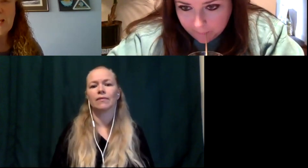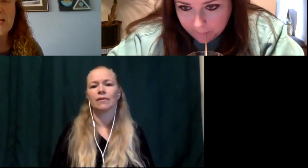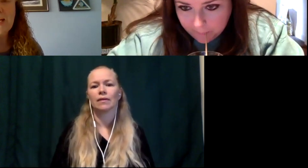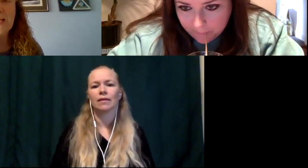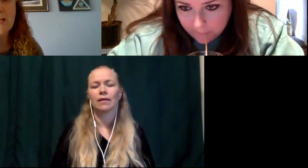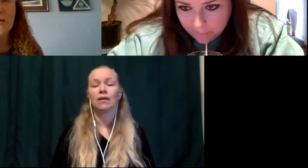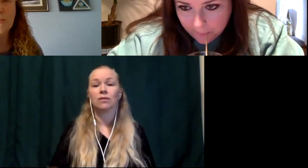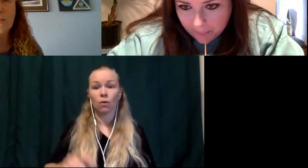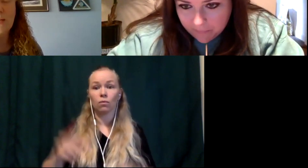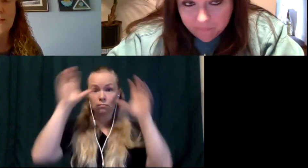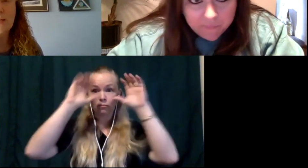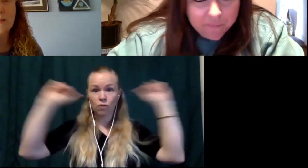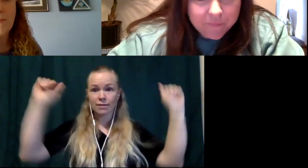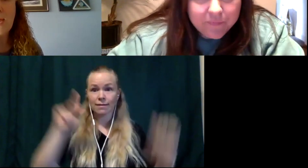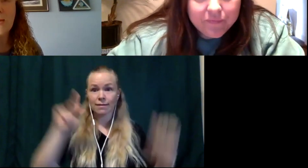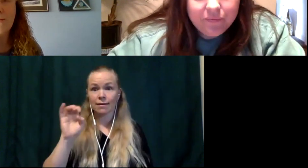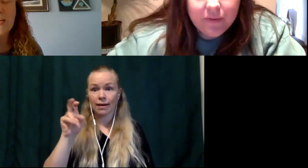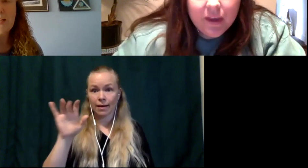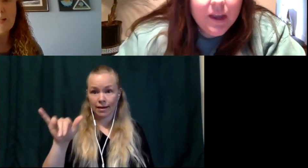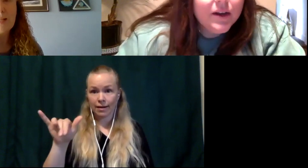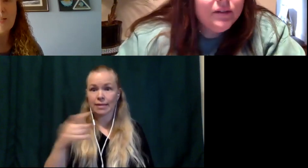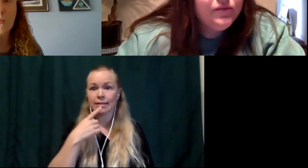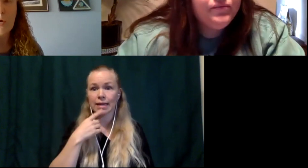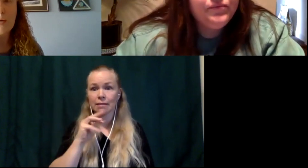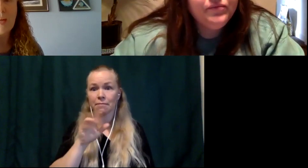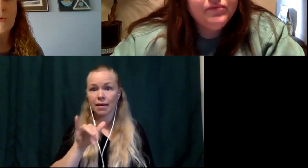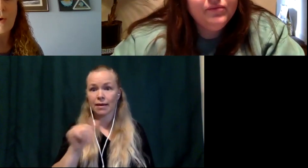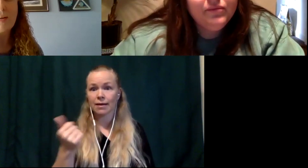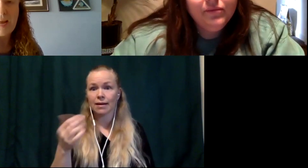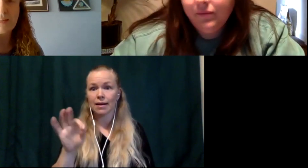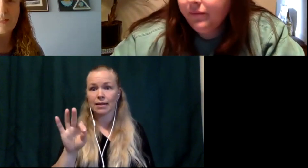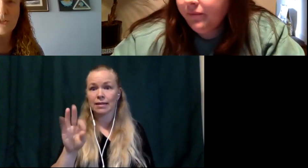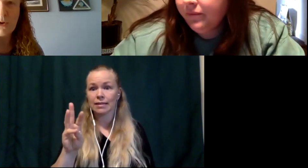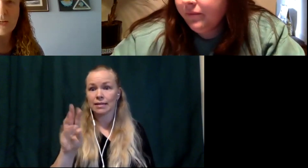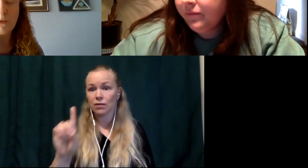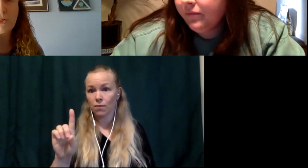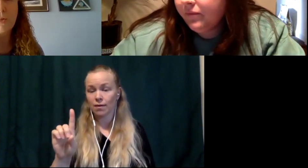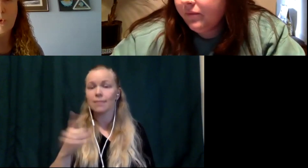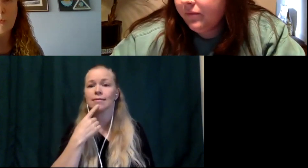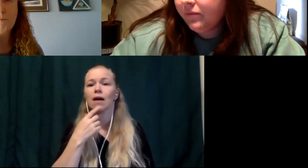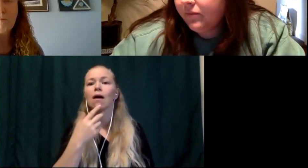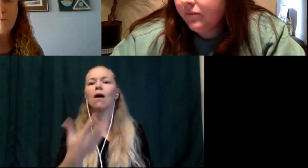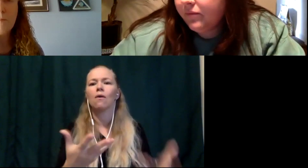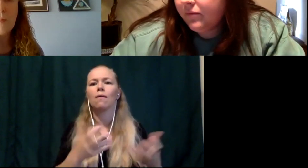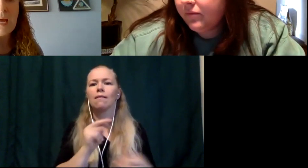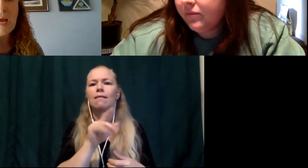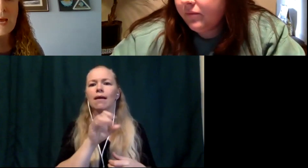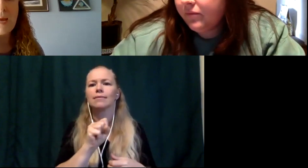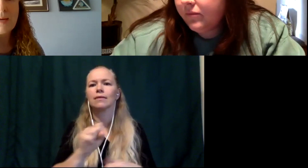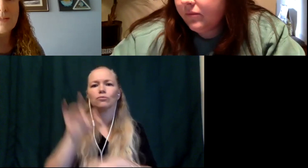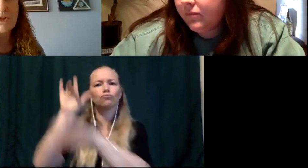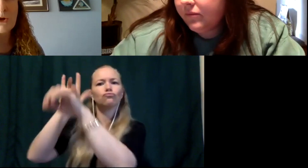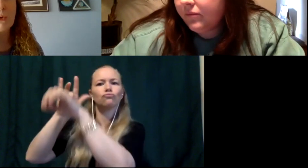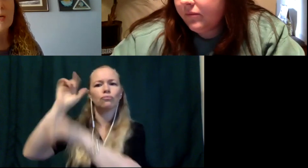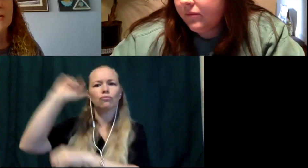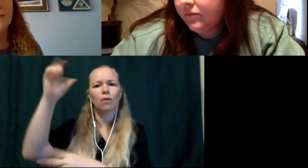President Kennedy announced in May of 1961 that he wanted NASA to try to reach the moon.